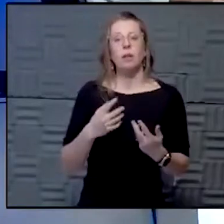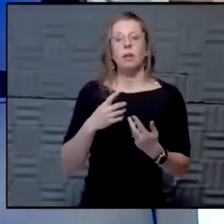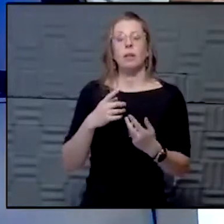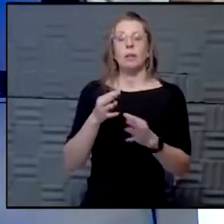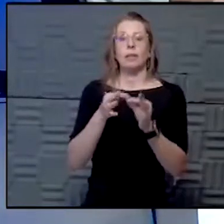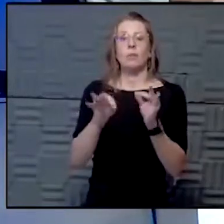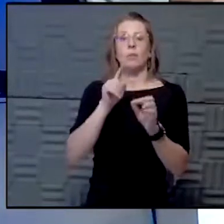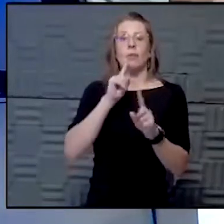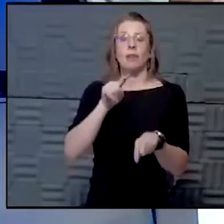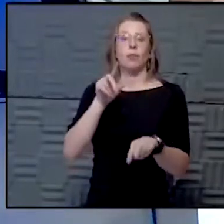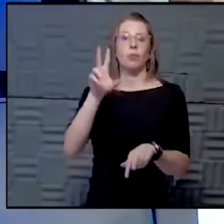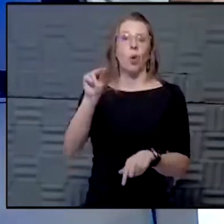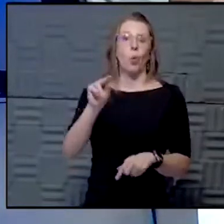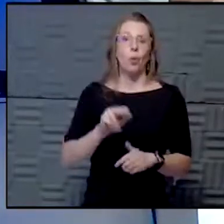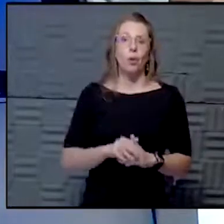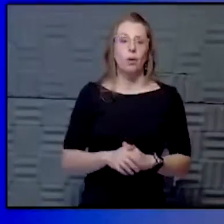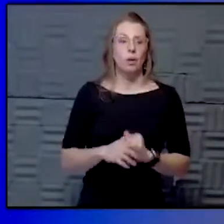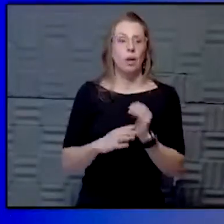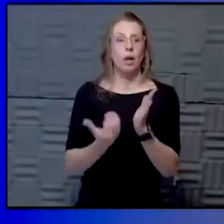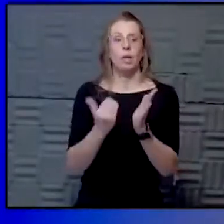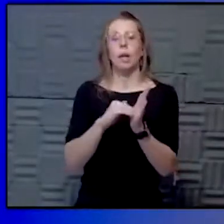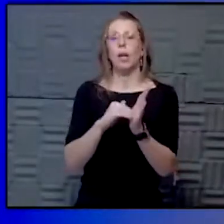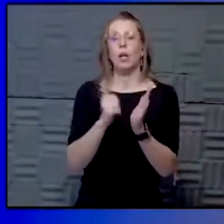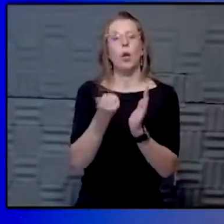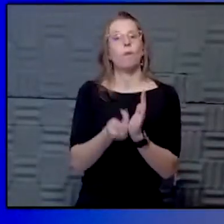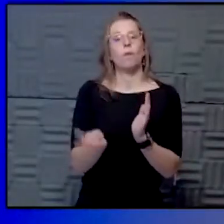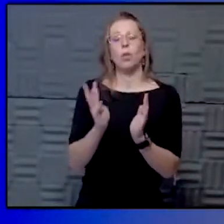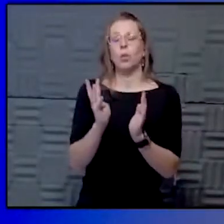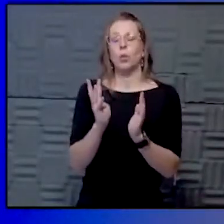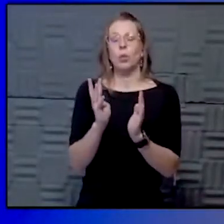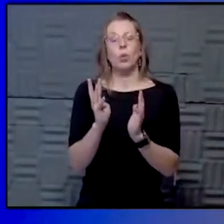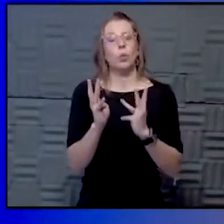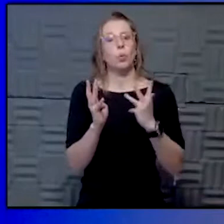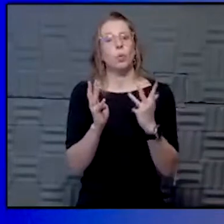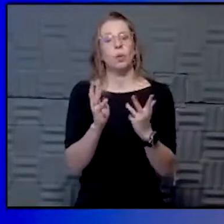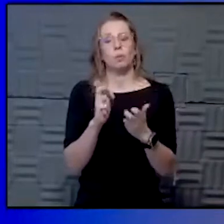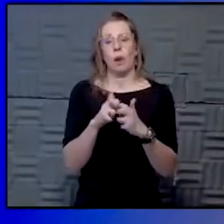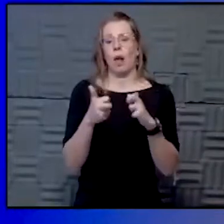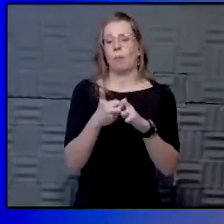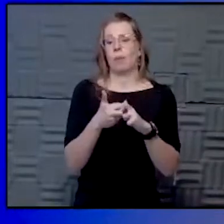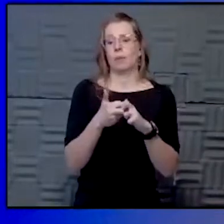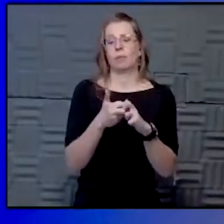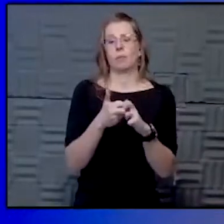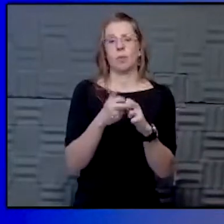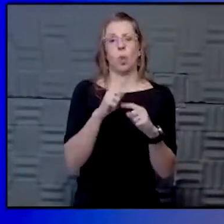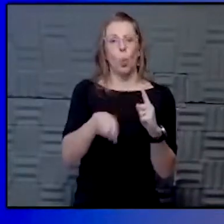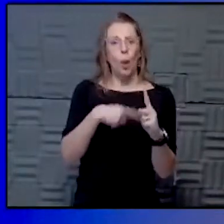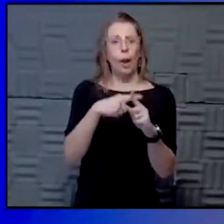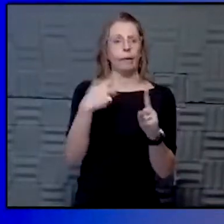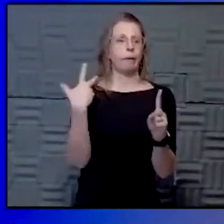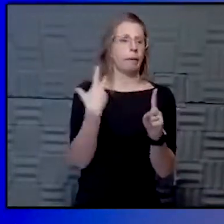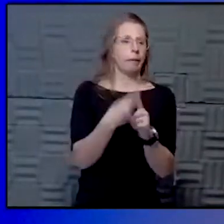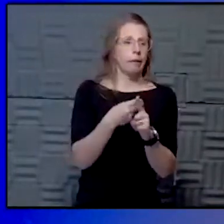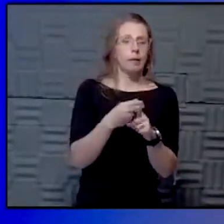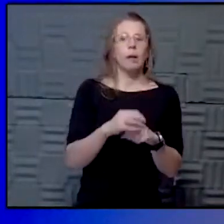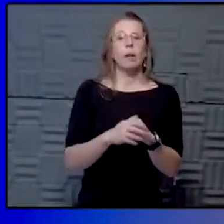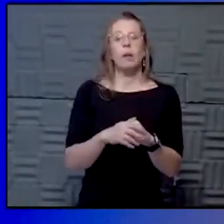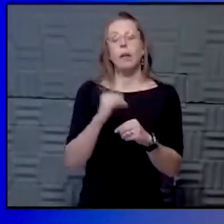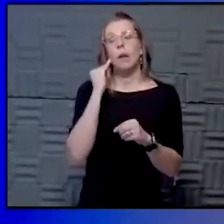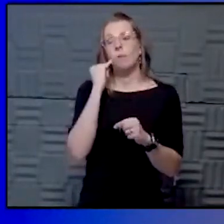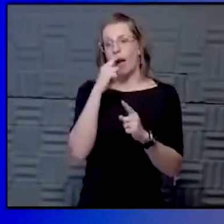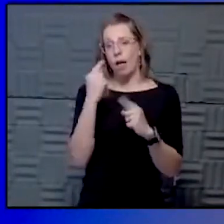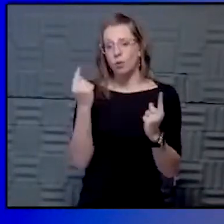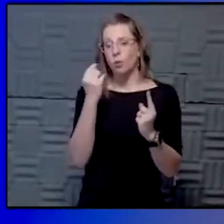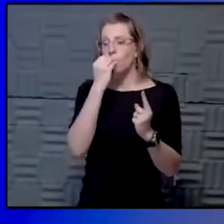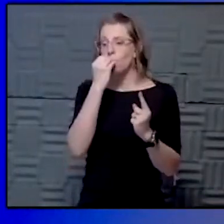no. Again, very few contraindications to getting the vaccine. This includes if you have allergies